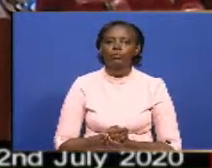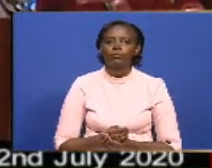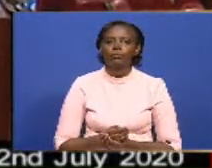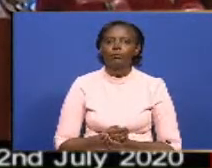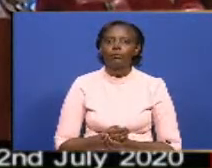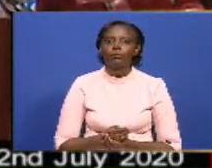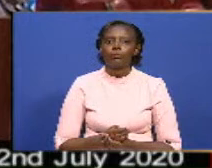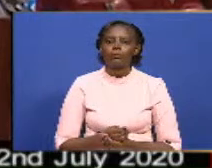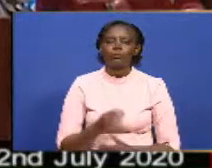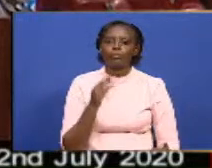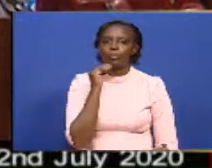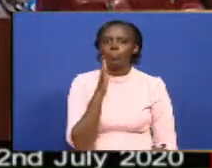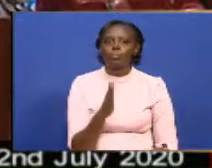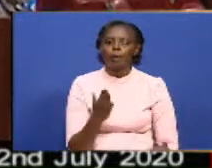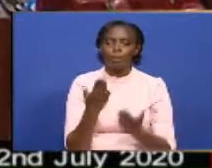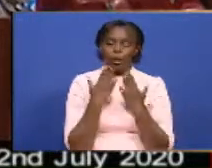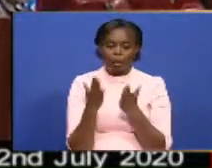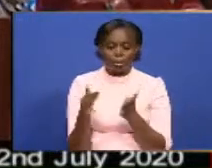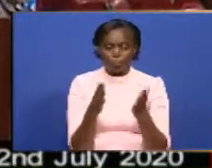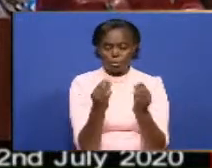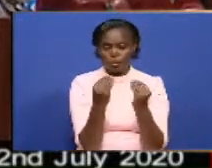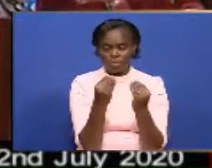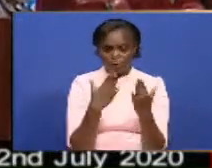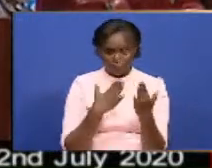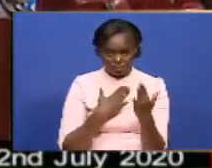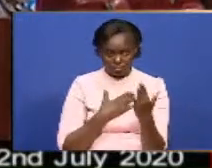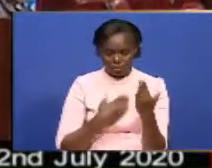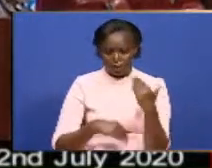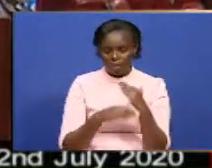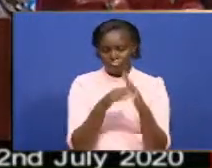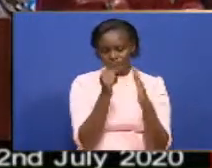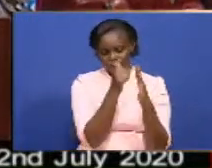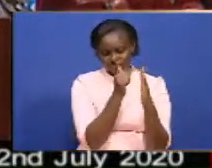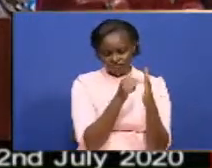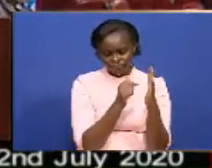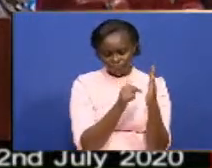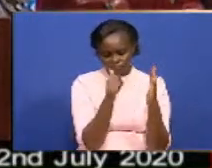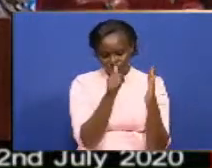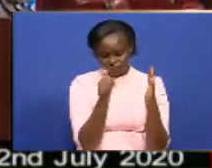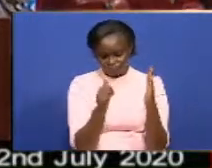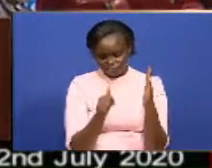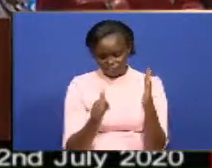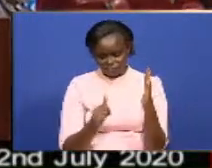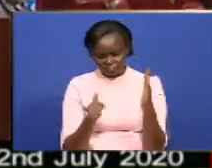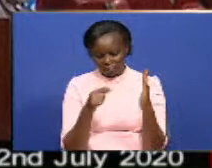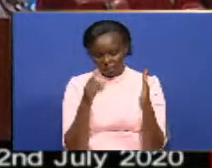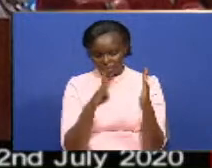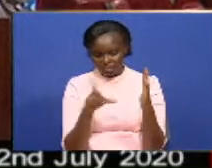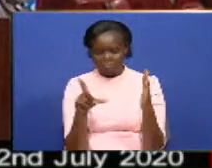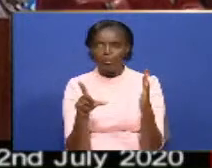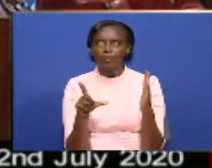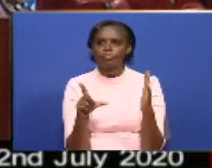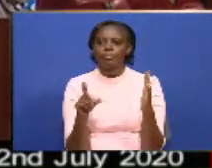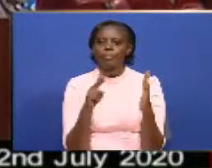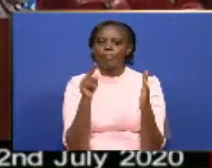Madam Speaker, thank you for the opportunity to contribute to this very important